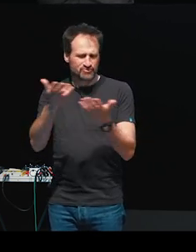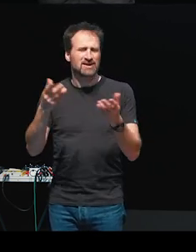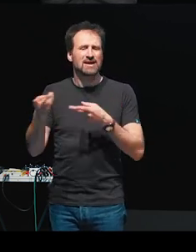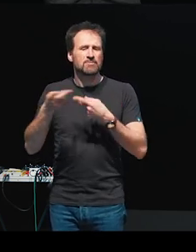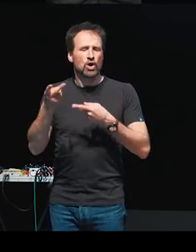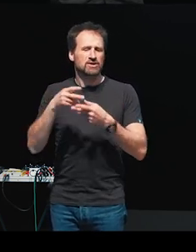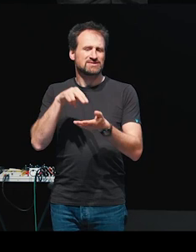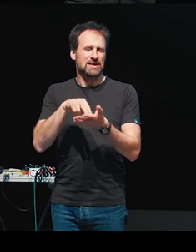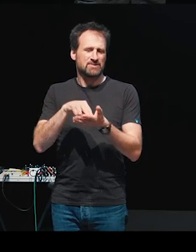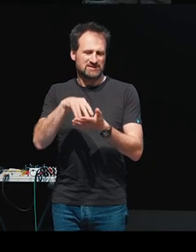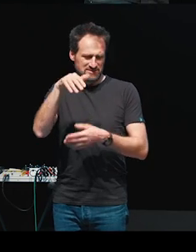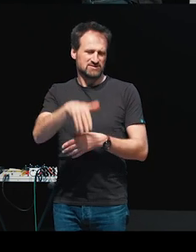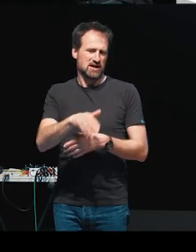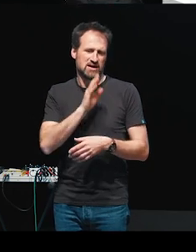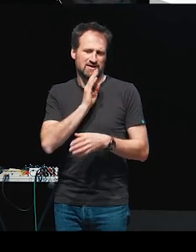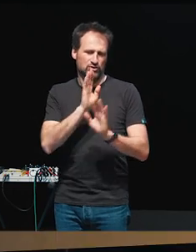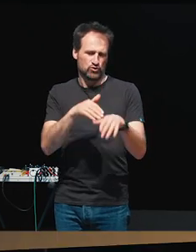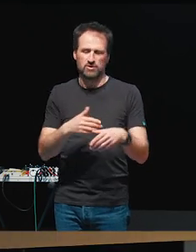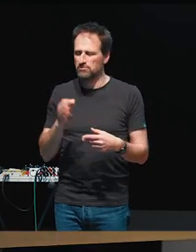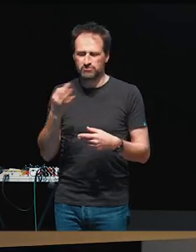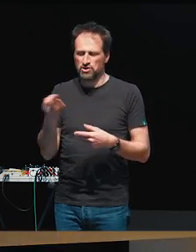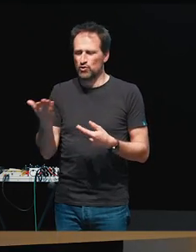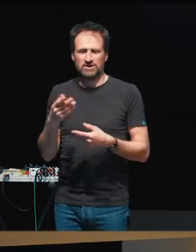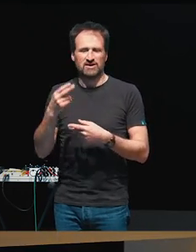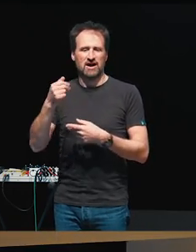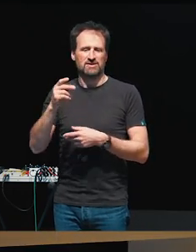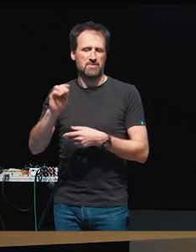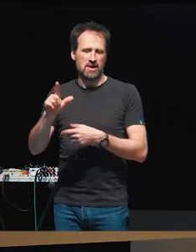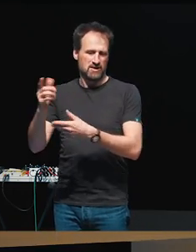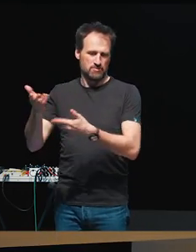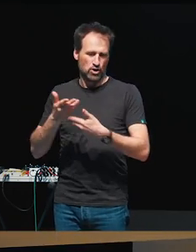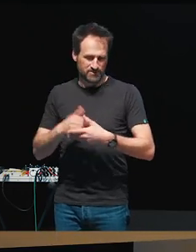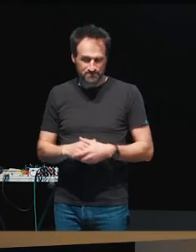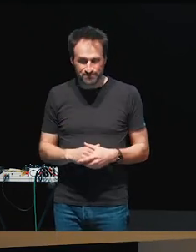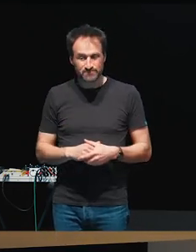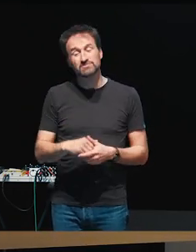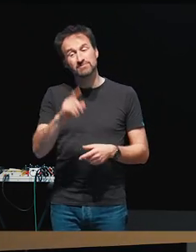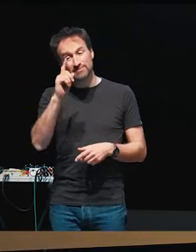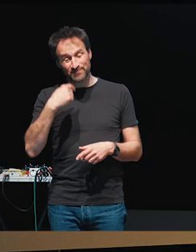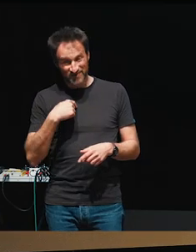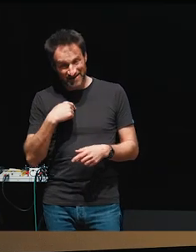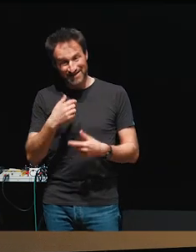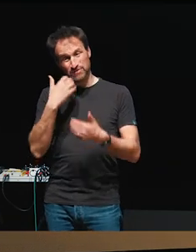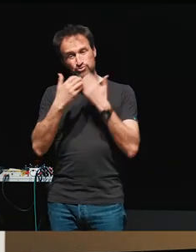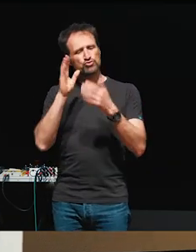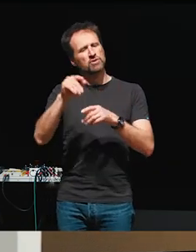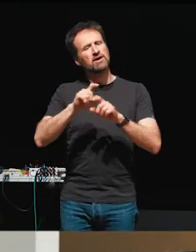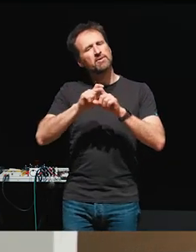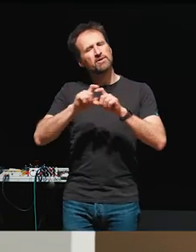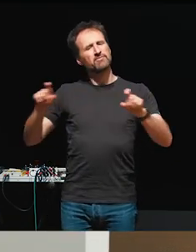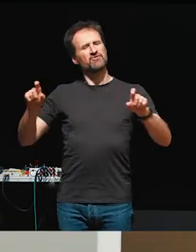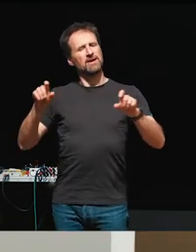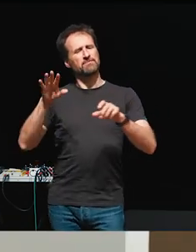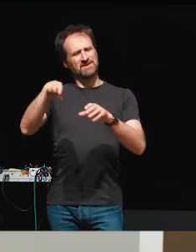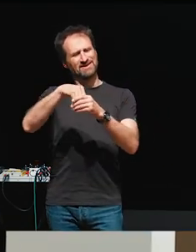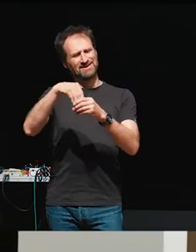file. The first thing I'm getting asked when I'm talking about this in the enterprise environment is,